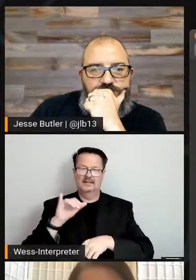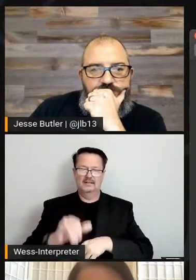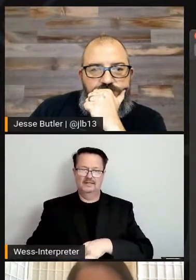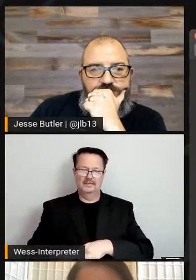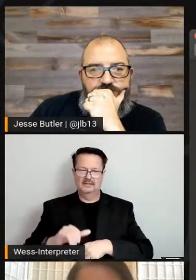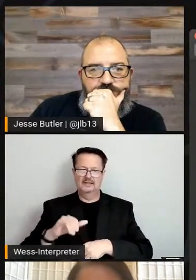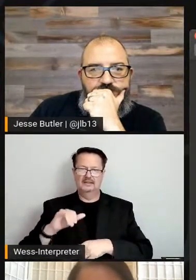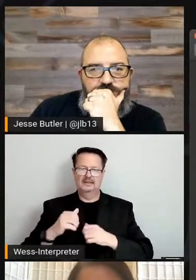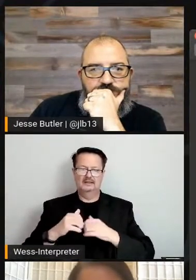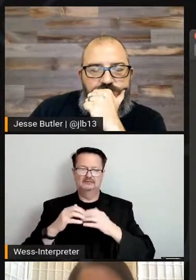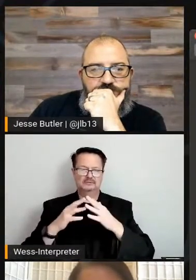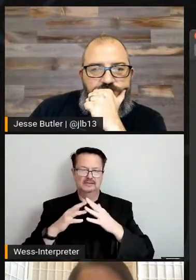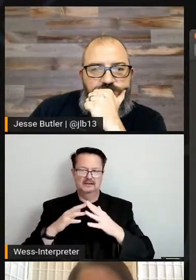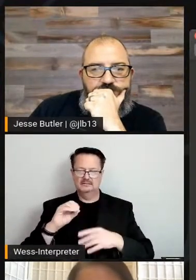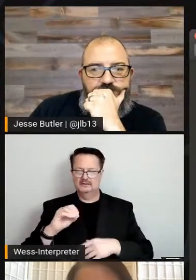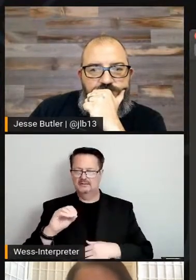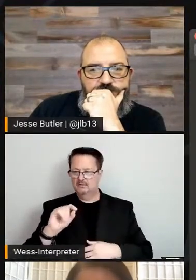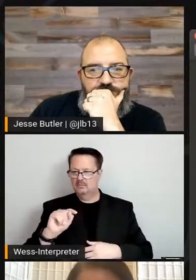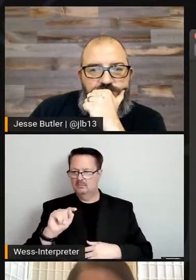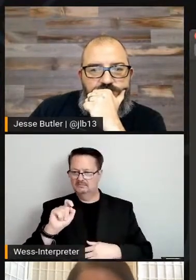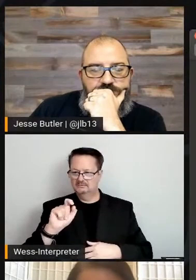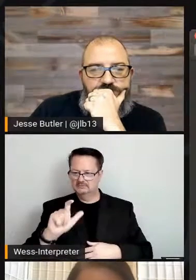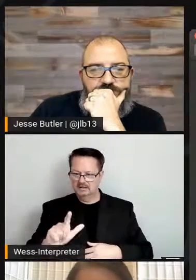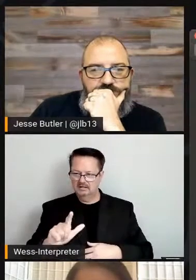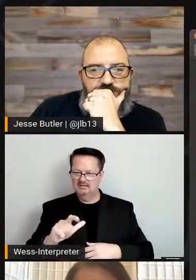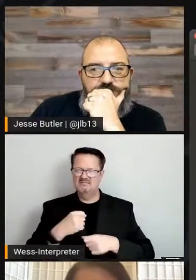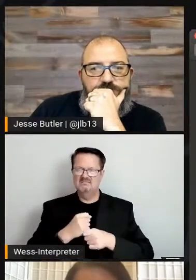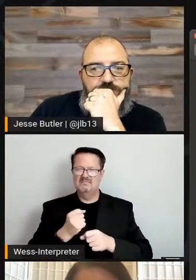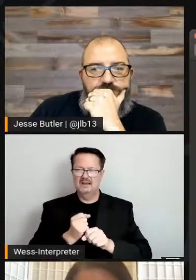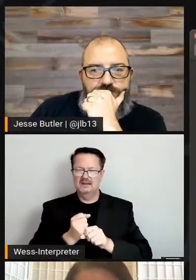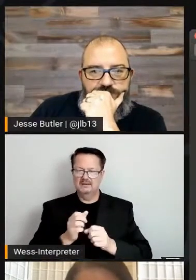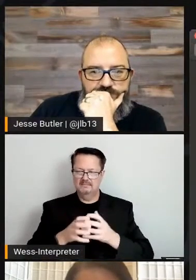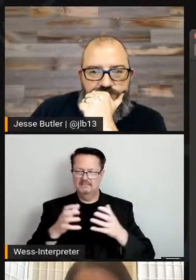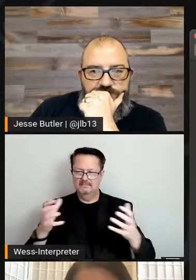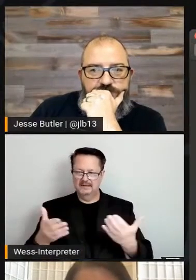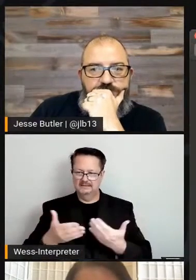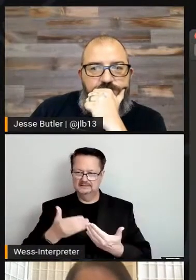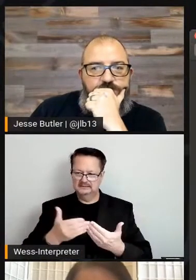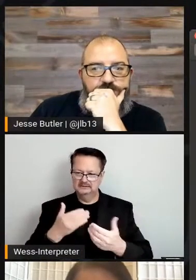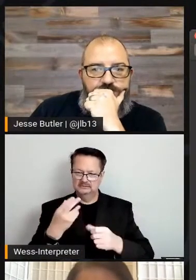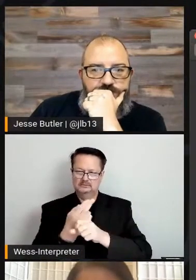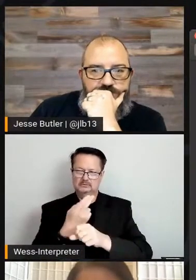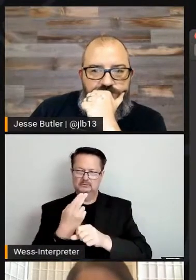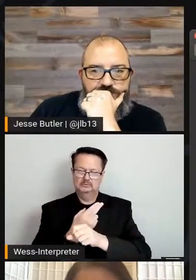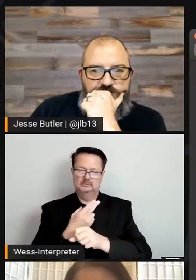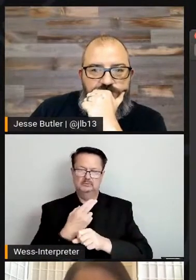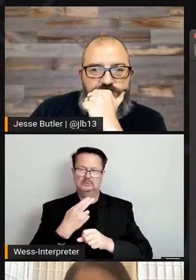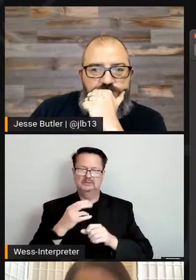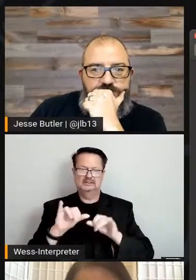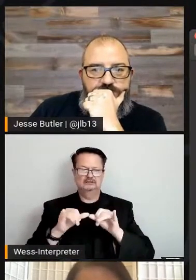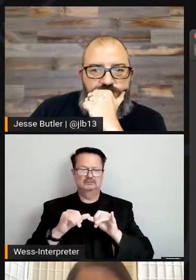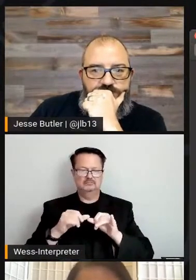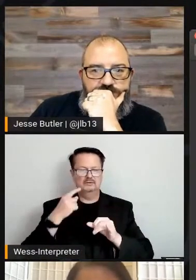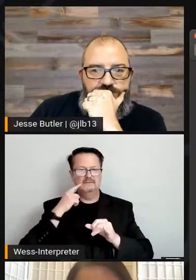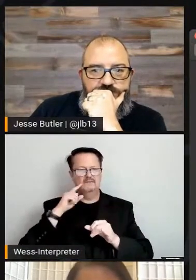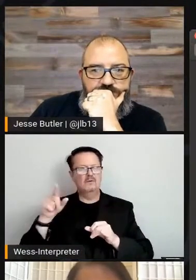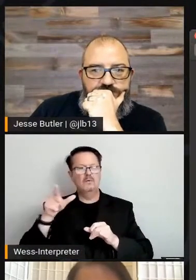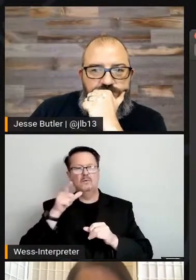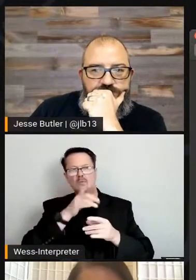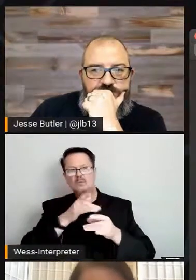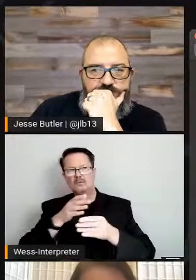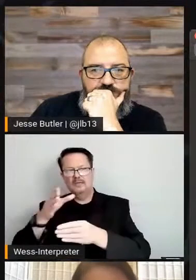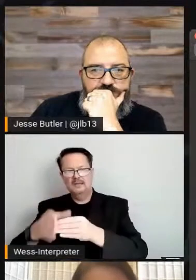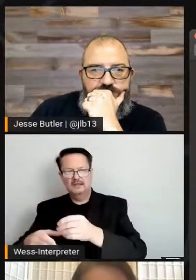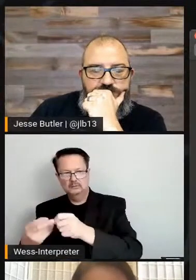of OpenTelemetry, making it much easier to use and instrument and run with for end users, as well